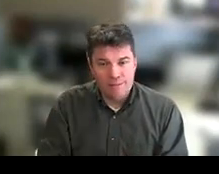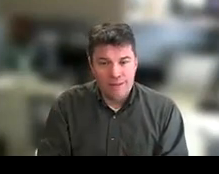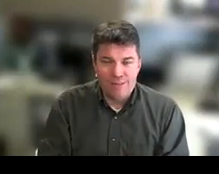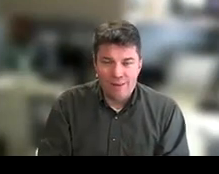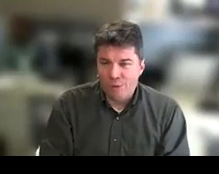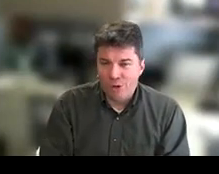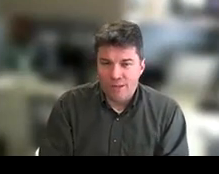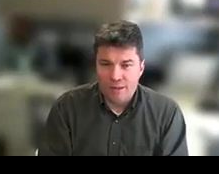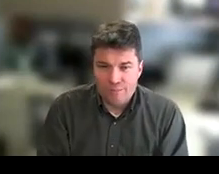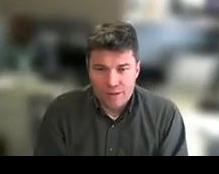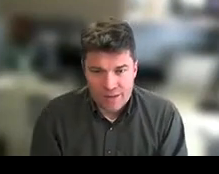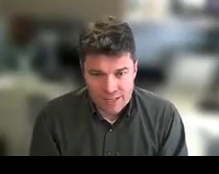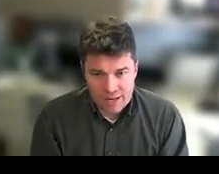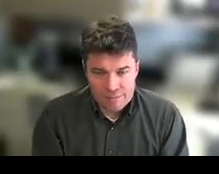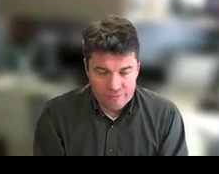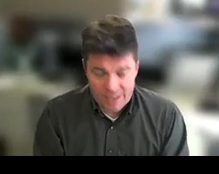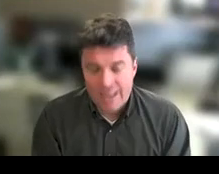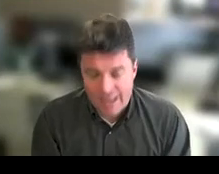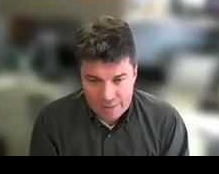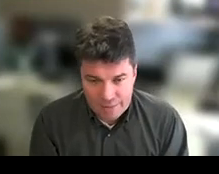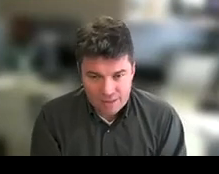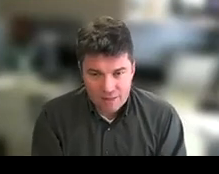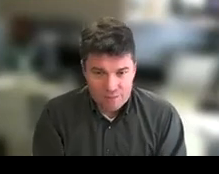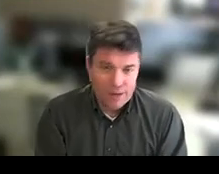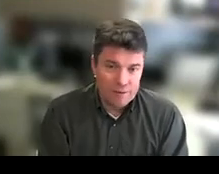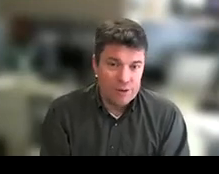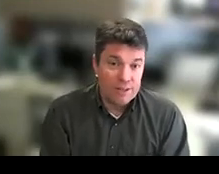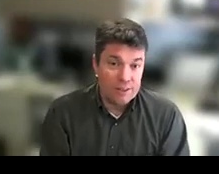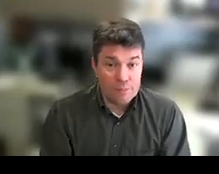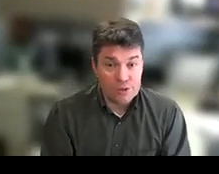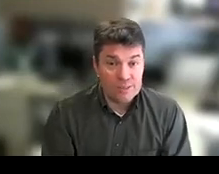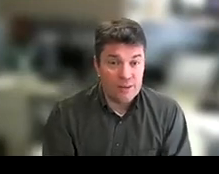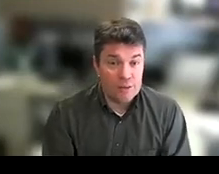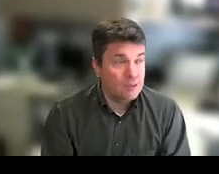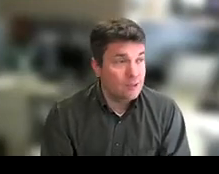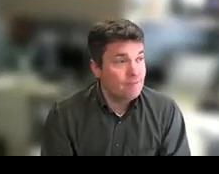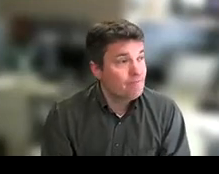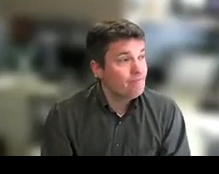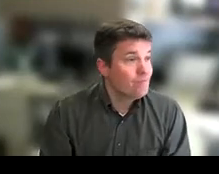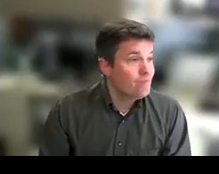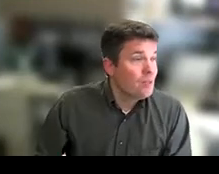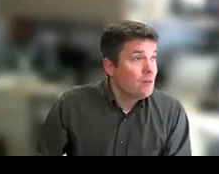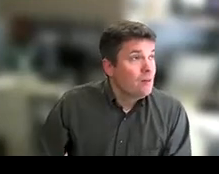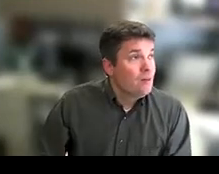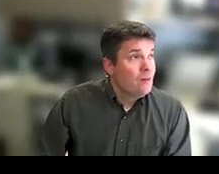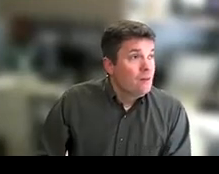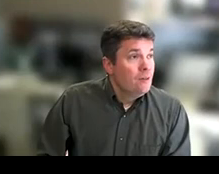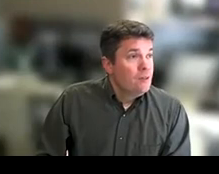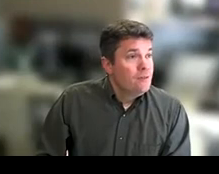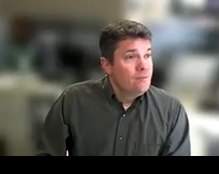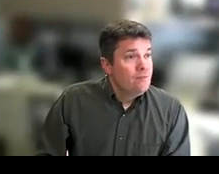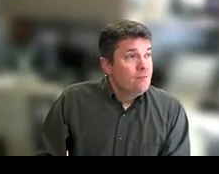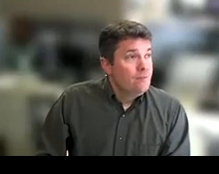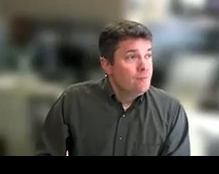thing. I haven't personally investigated it myself, but I've heard that the option is available.